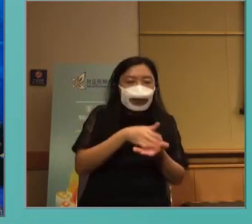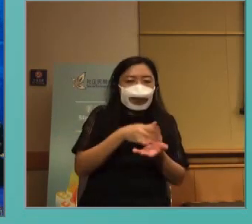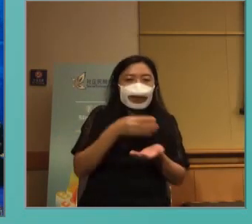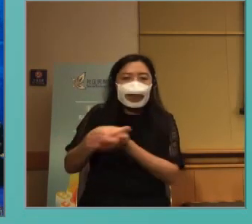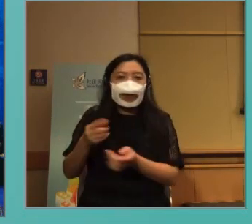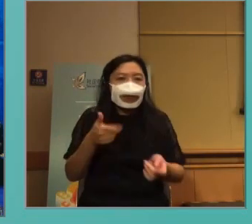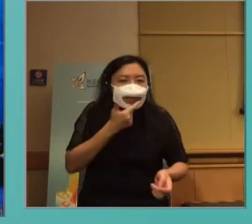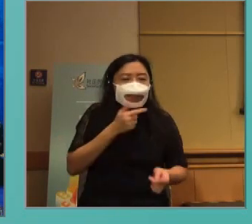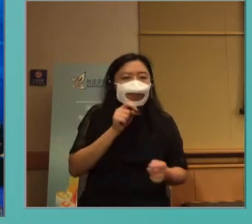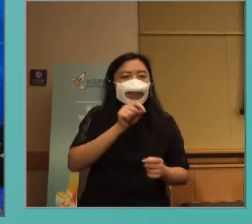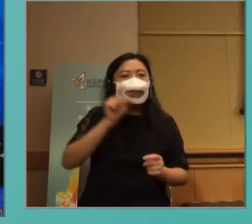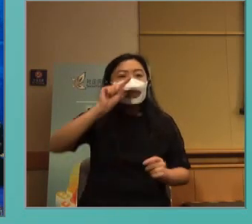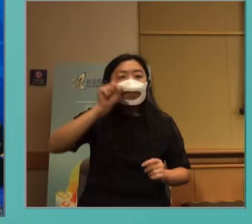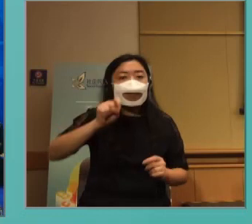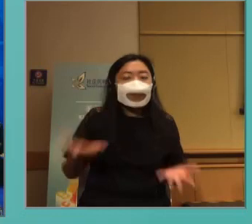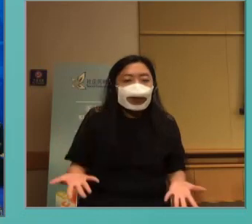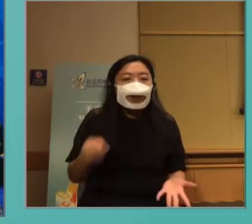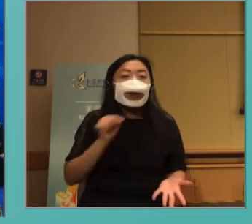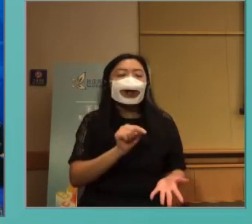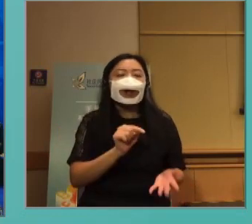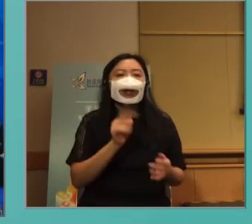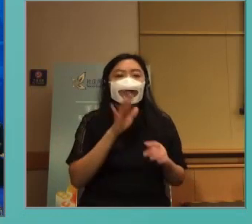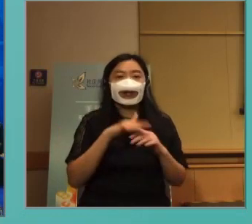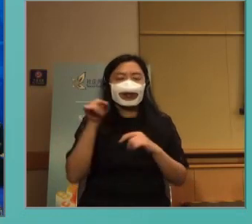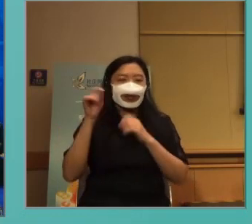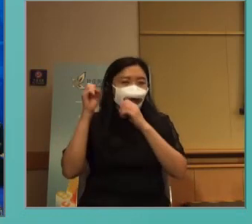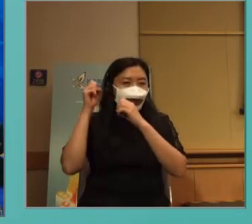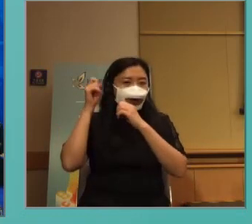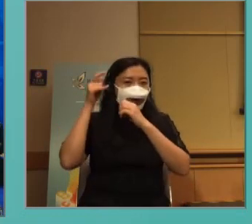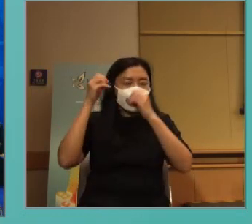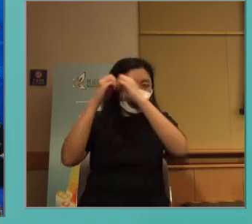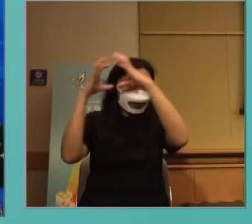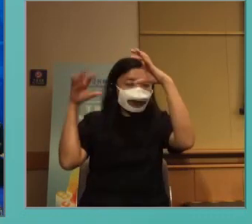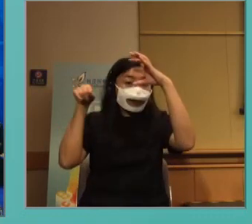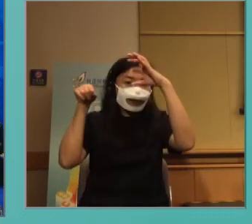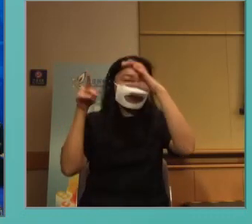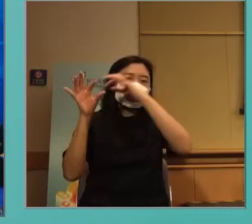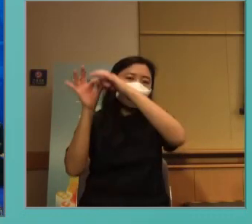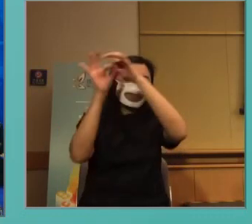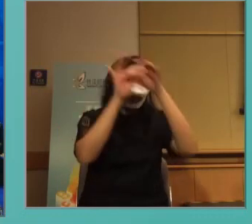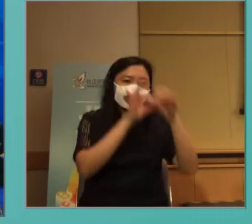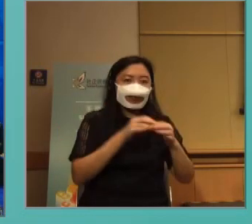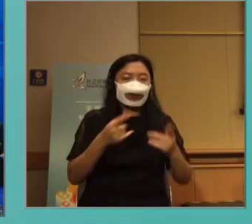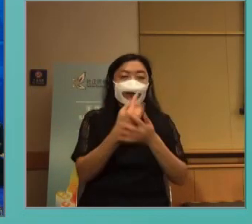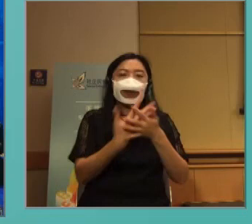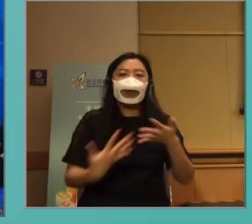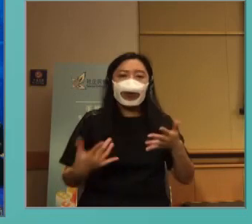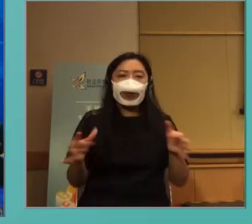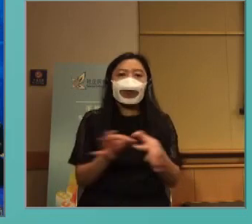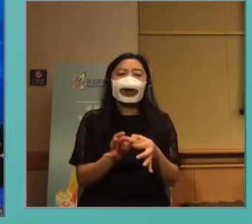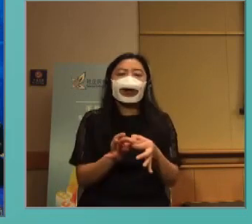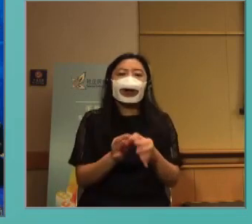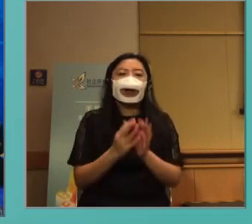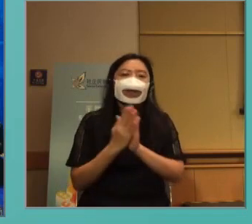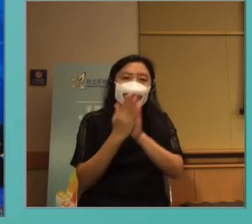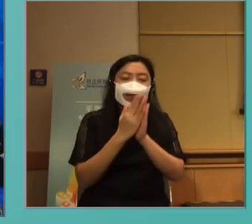status that virtual items confer on children today. And this isn't just because of COVID, it's because of the fact that all their friends hang out. What do you think